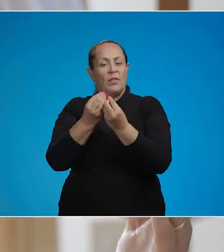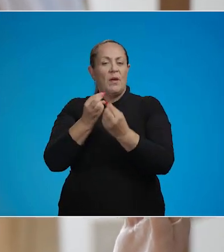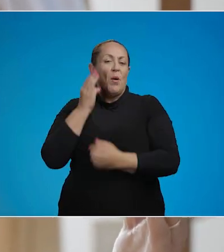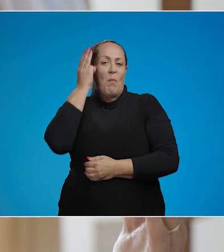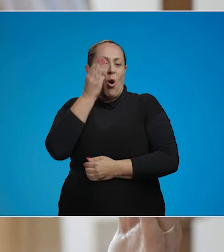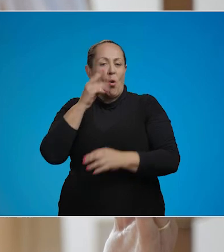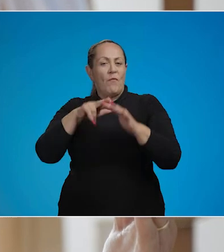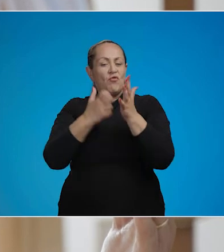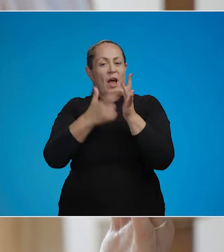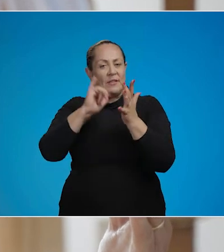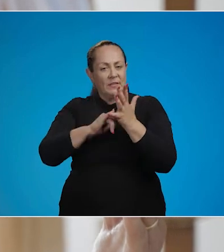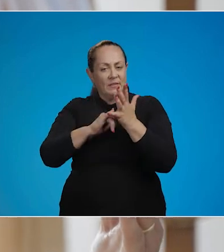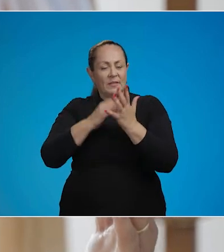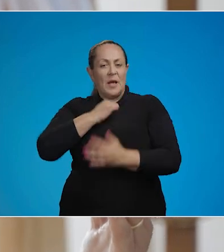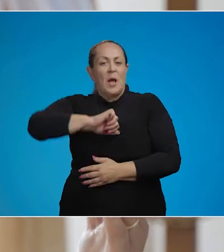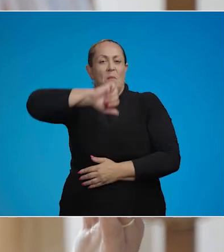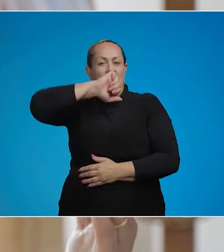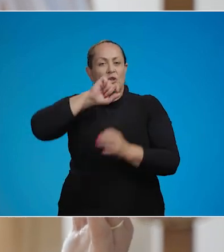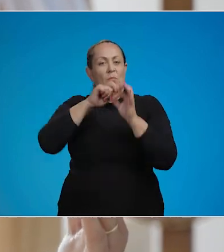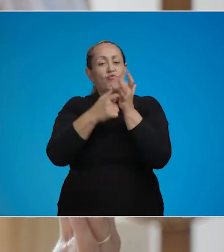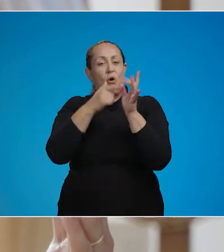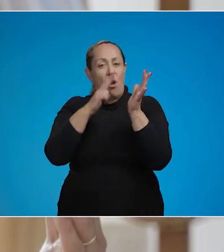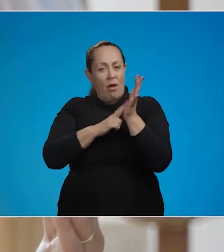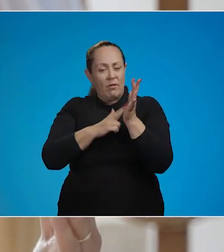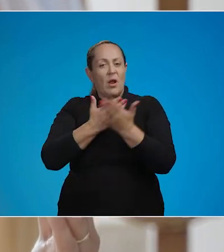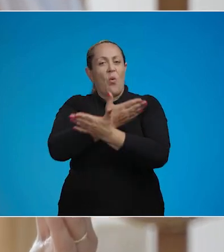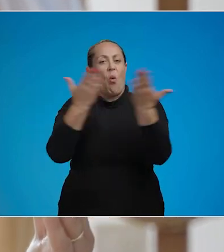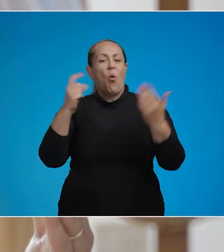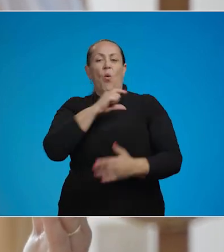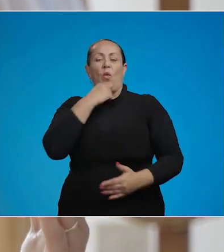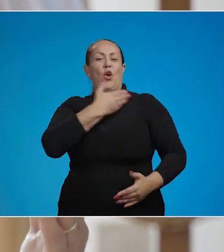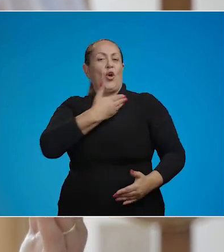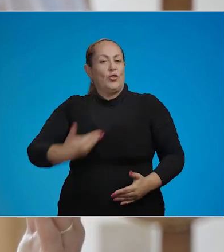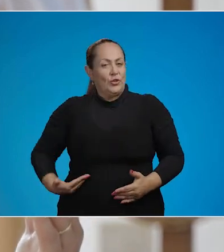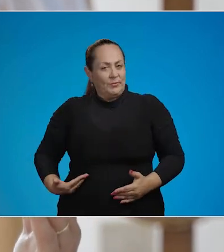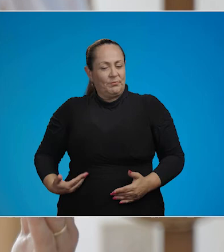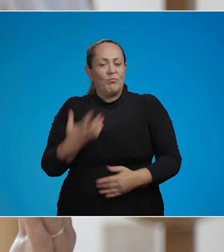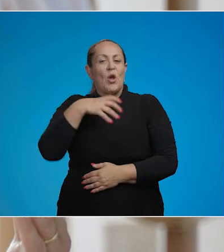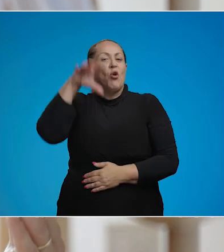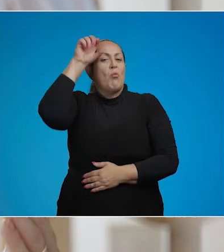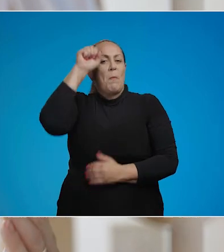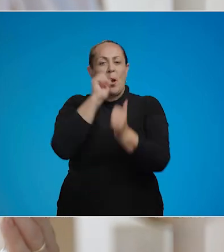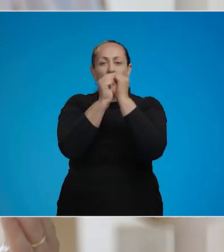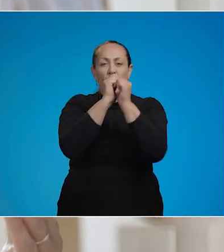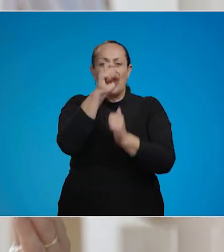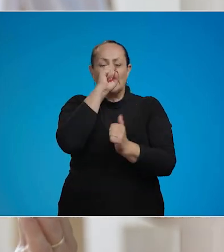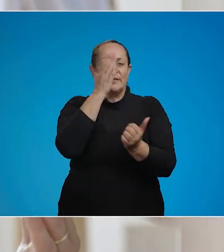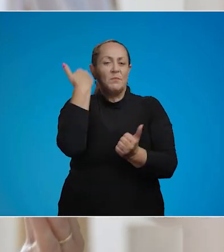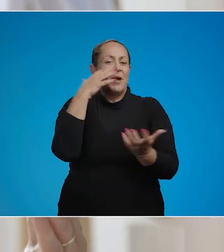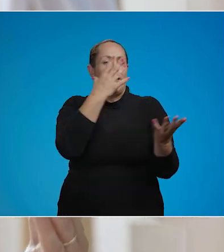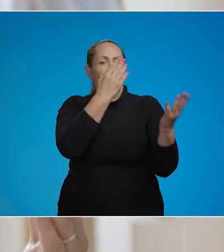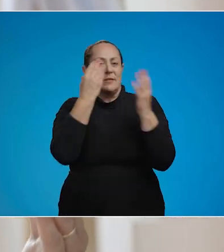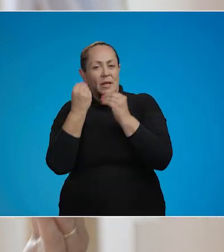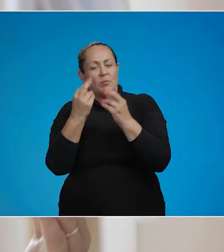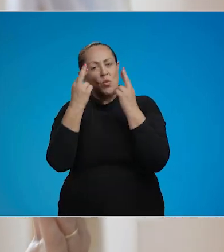Francis our Pope and Brian our Bishop and all the clergy remember also our brothers and sisters who have